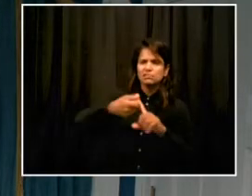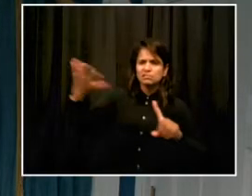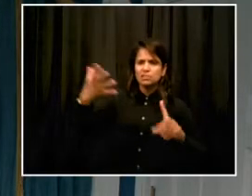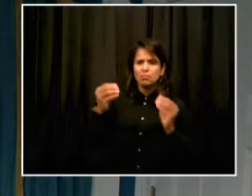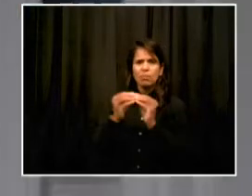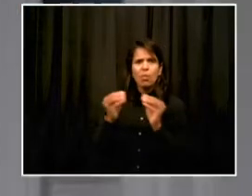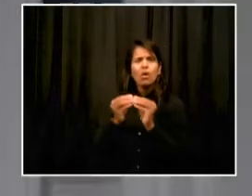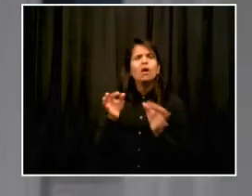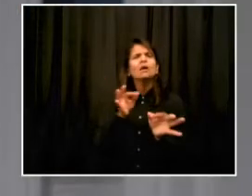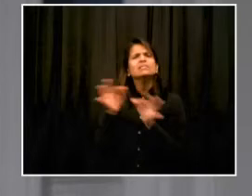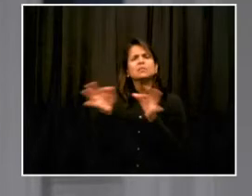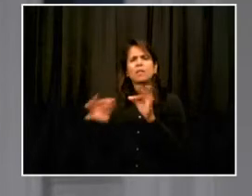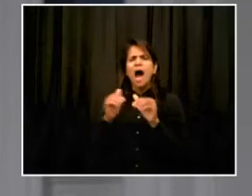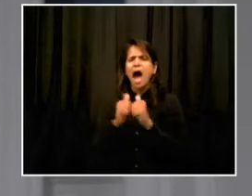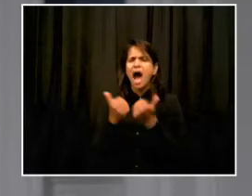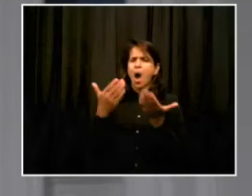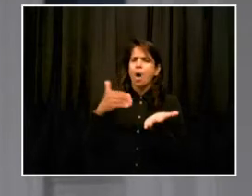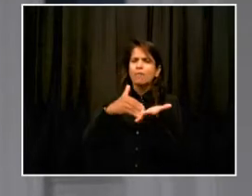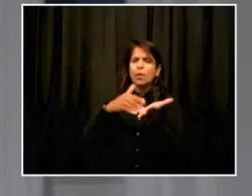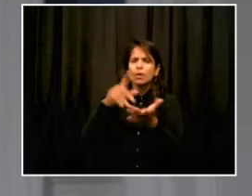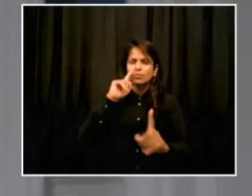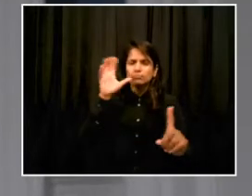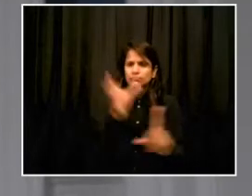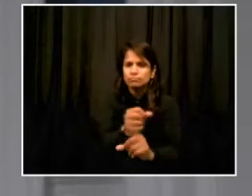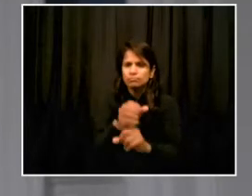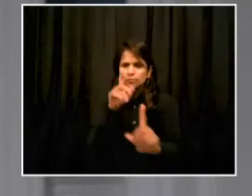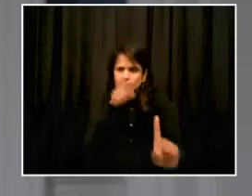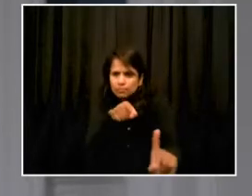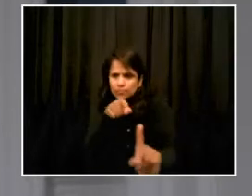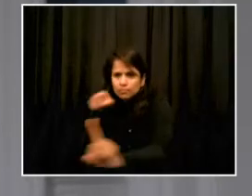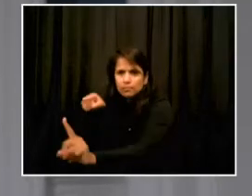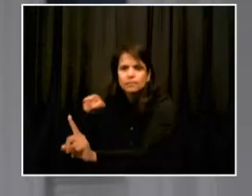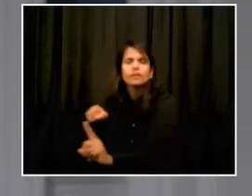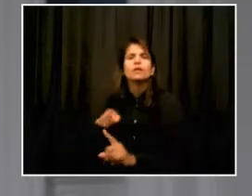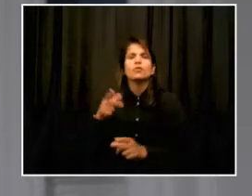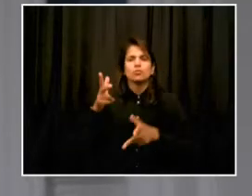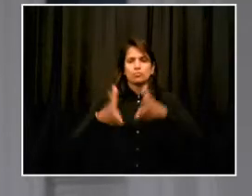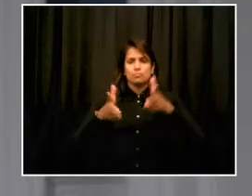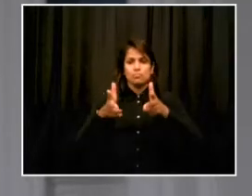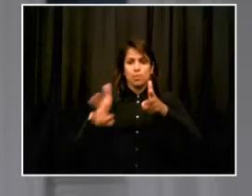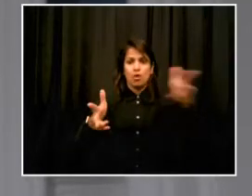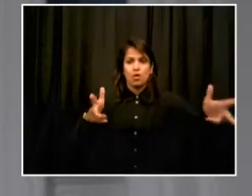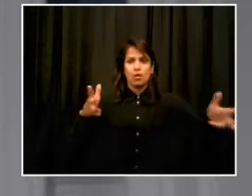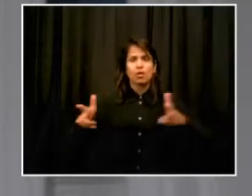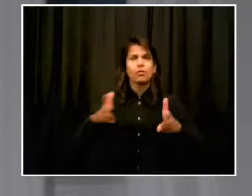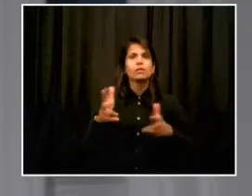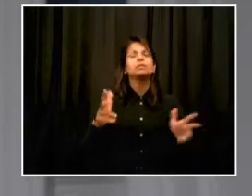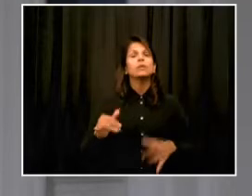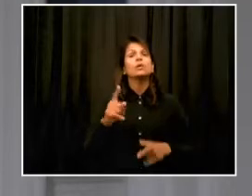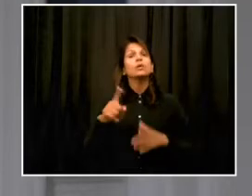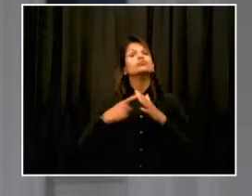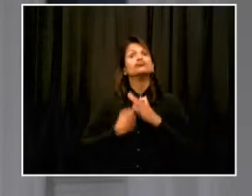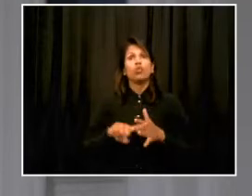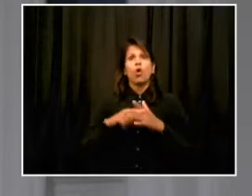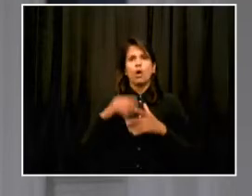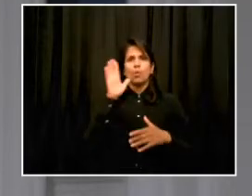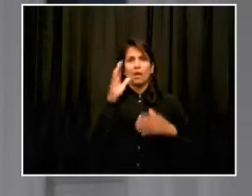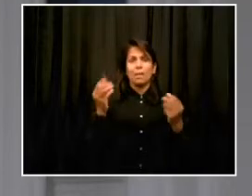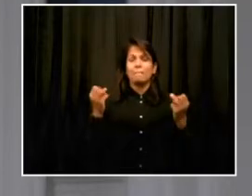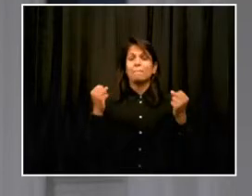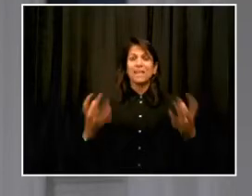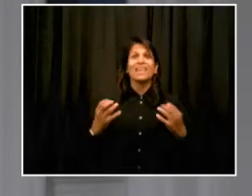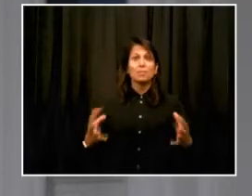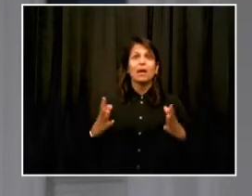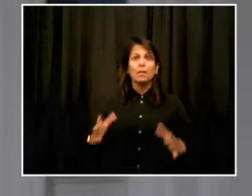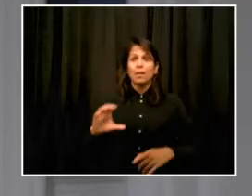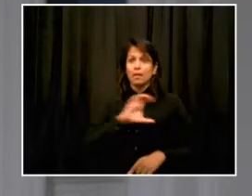very visible. But with any law enforcement model, we have to be flexible. The sheriff has many responsibilities. As you know, we do certain things involving bar and